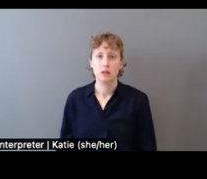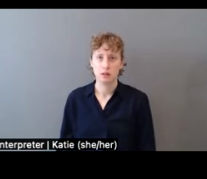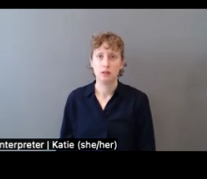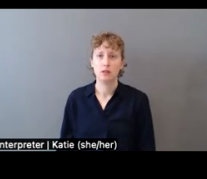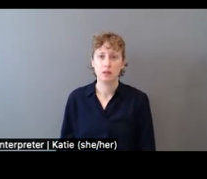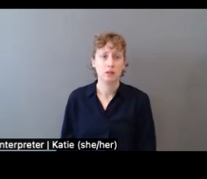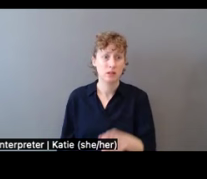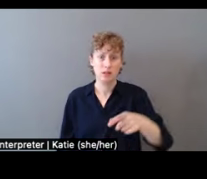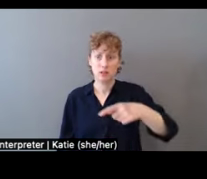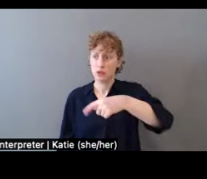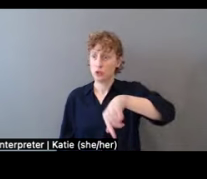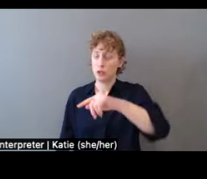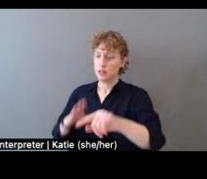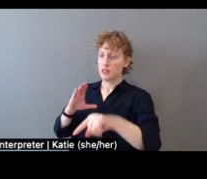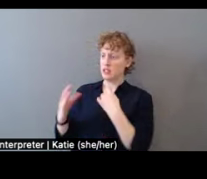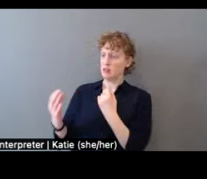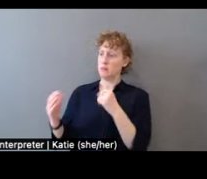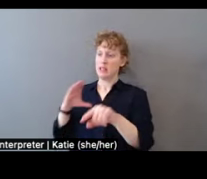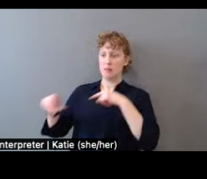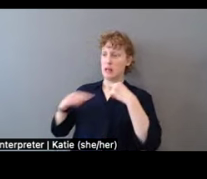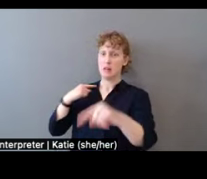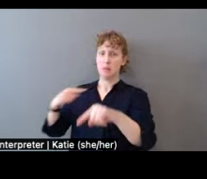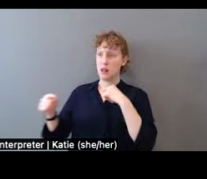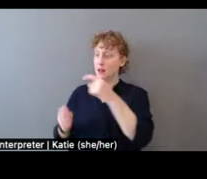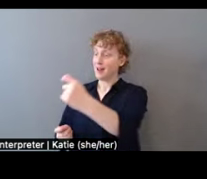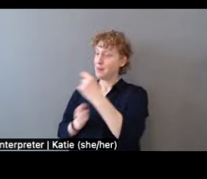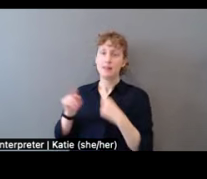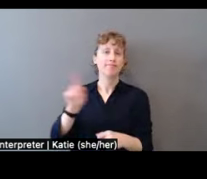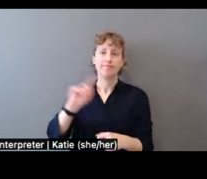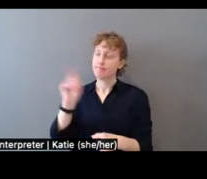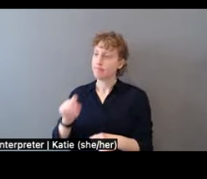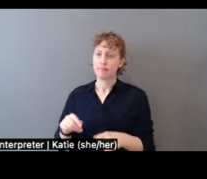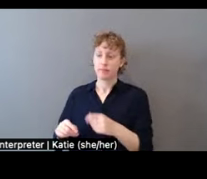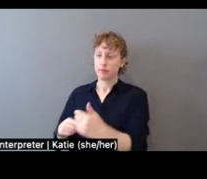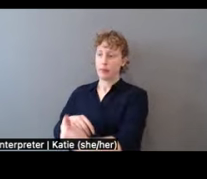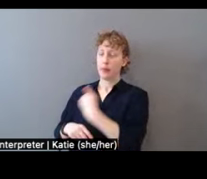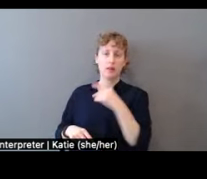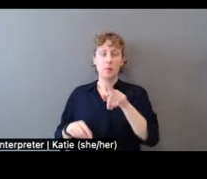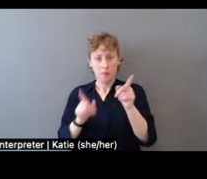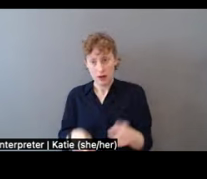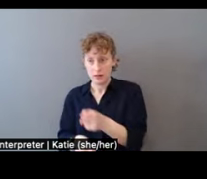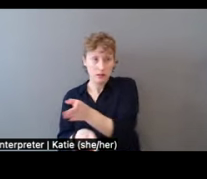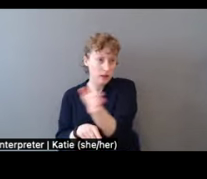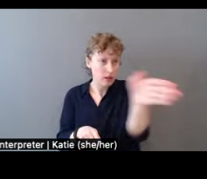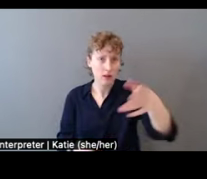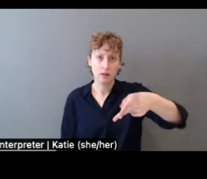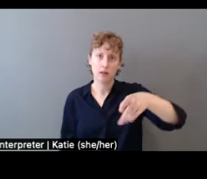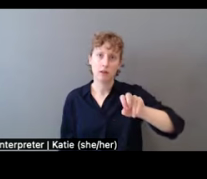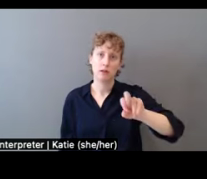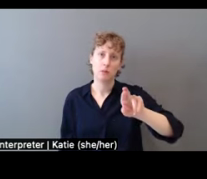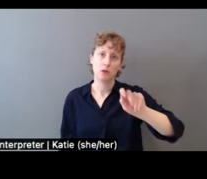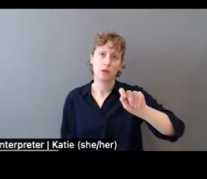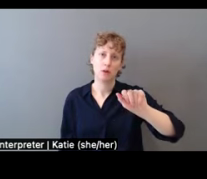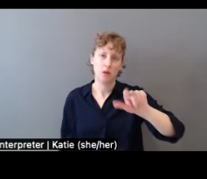review them through email. So they really need to be submitted through the portals. This is to ensure transparency and fairness. And